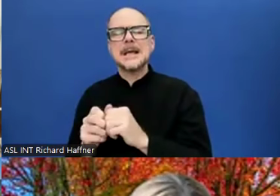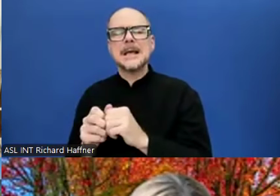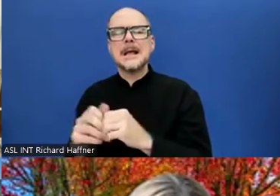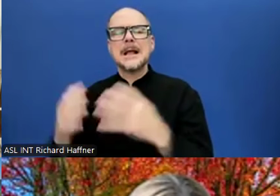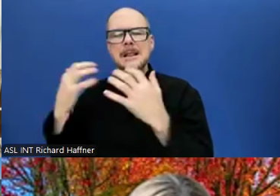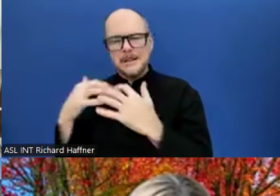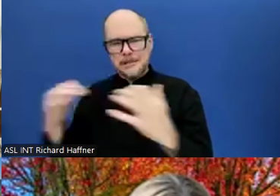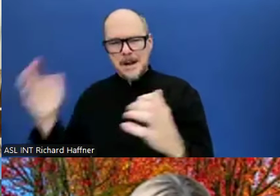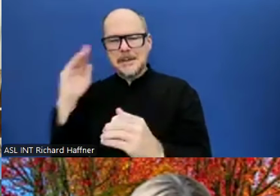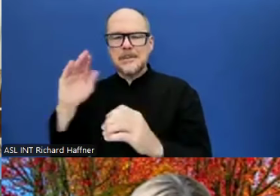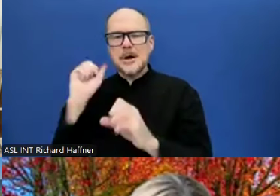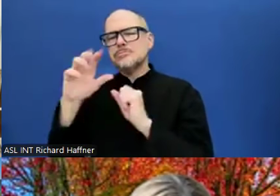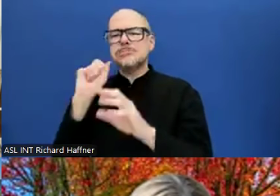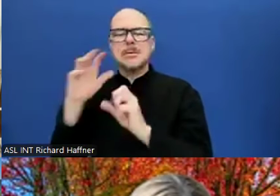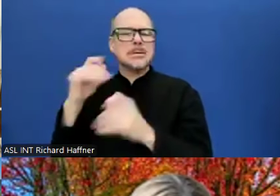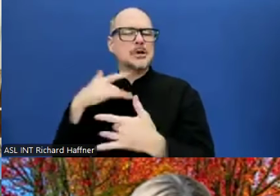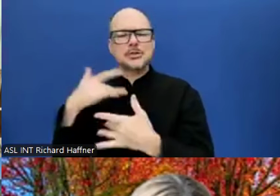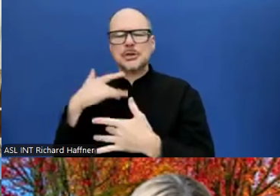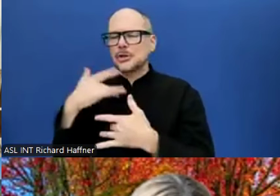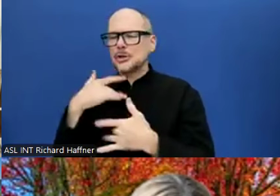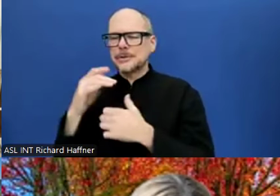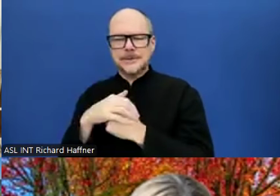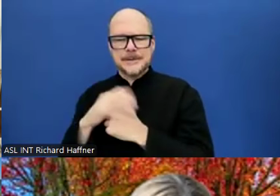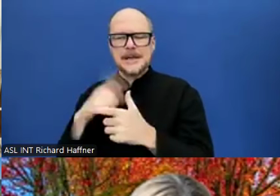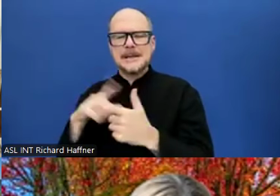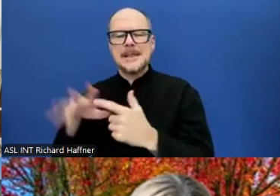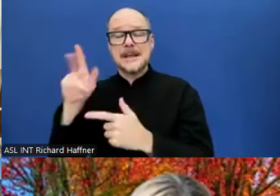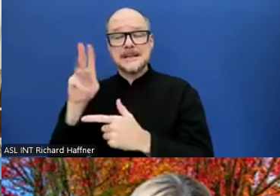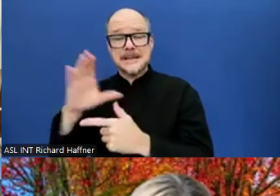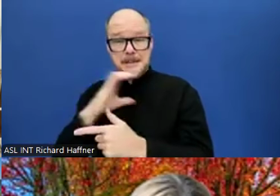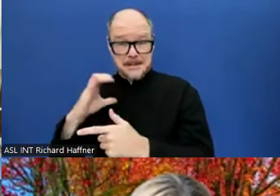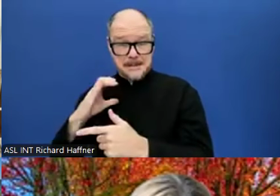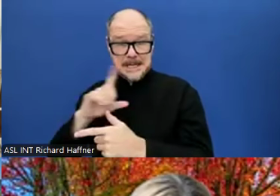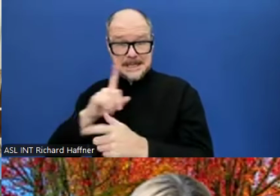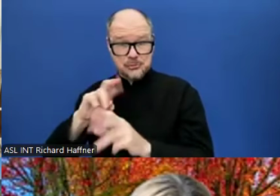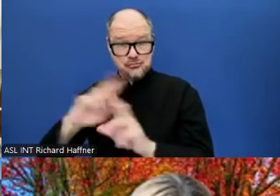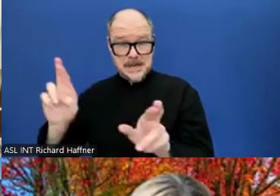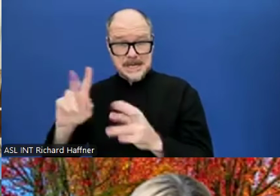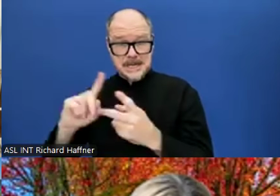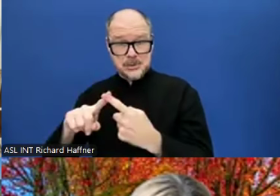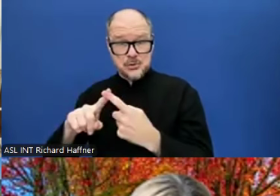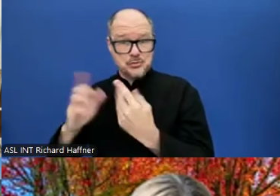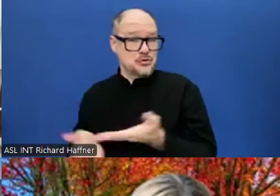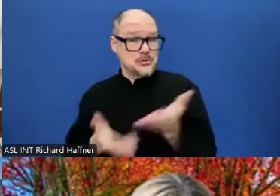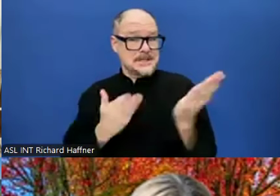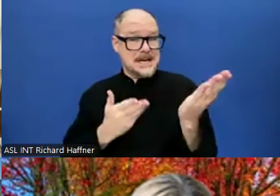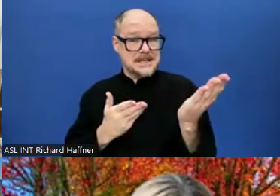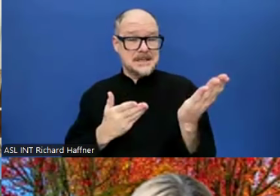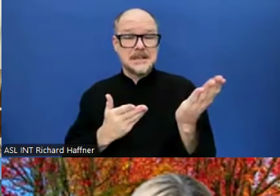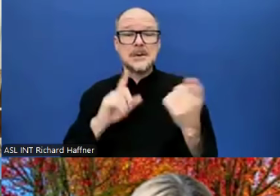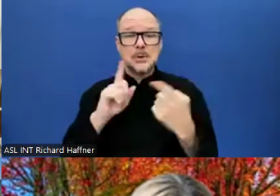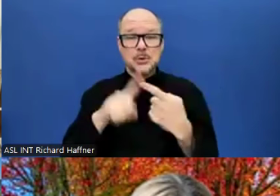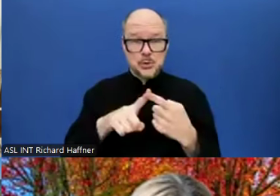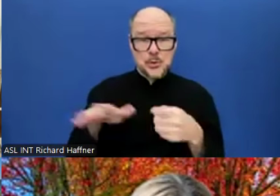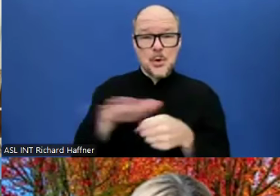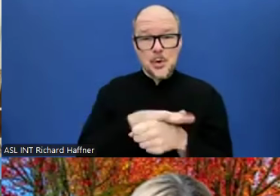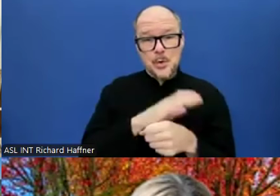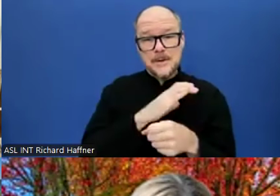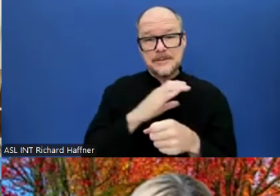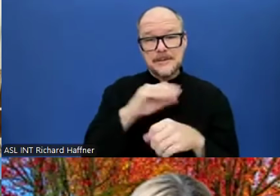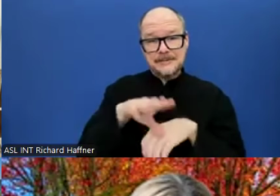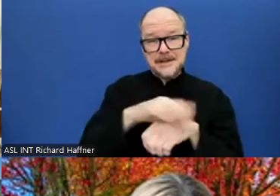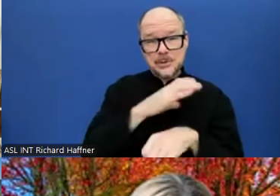concerns. At some point in time, the subcommittee is ready to present the findings to the whole committee.